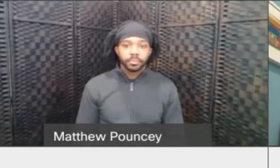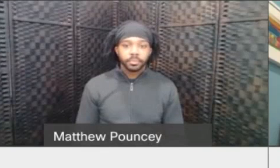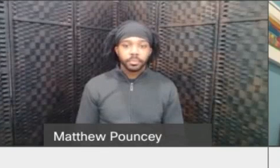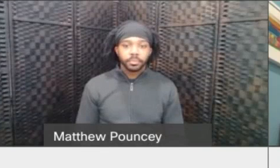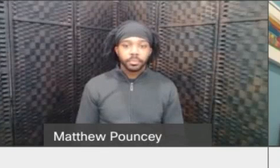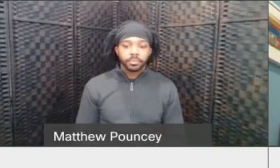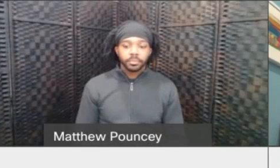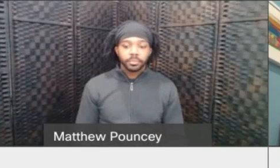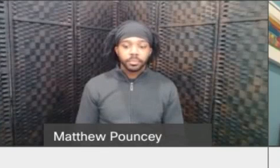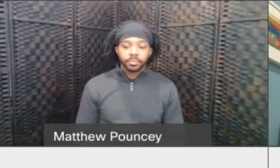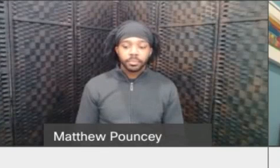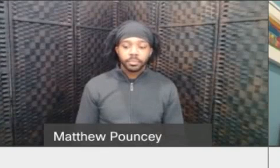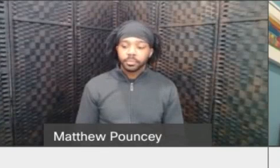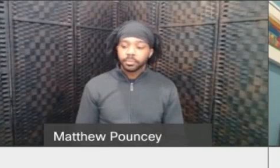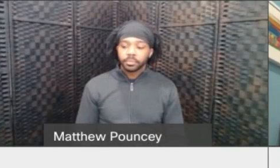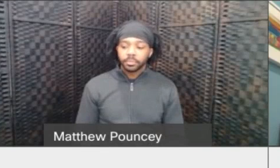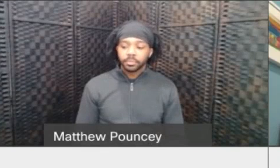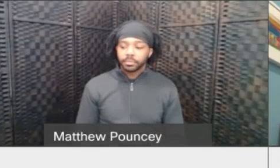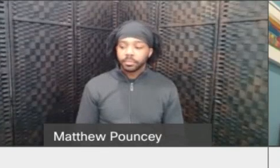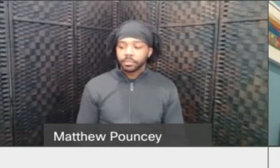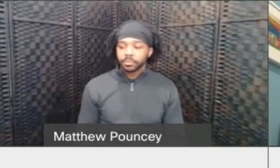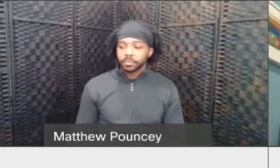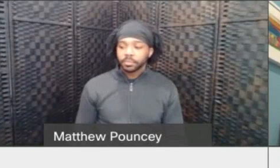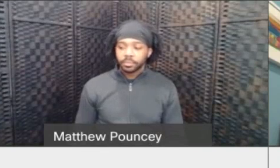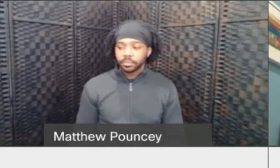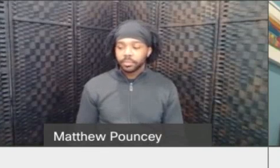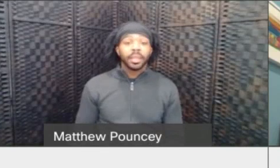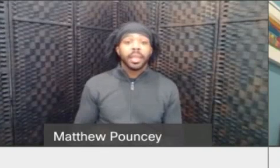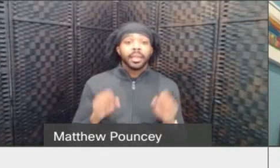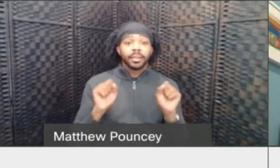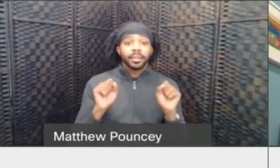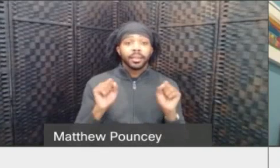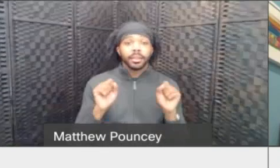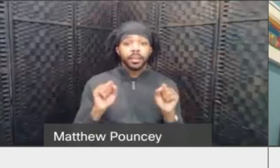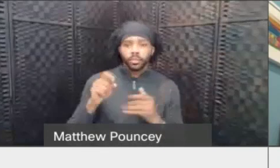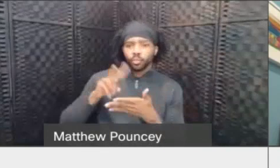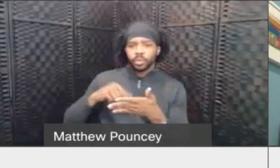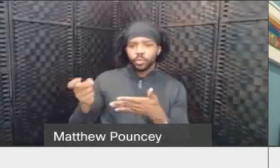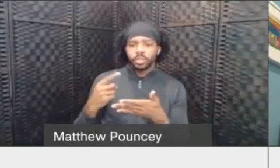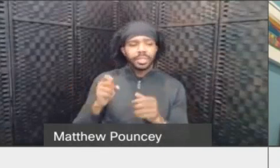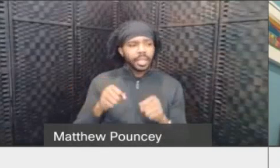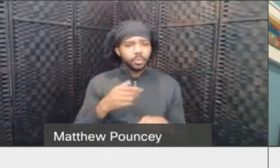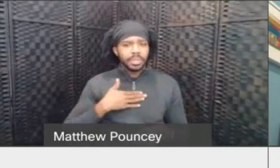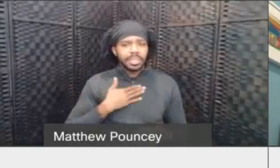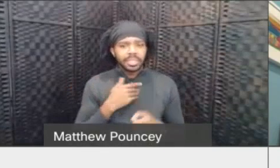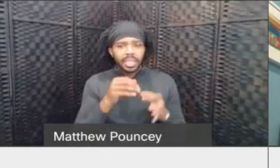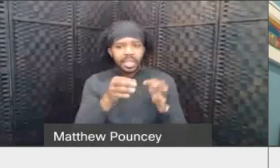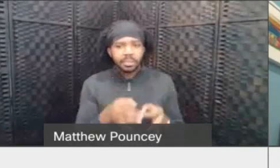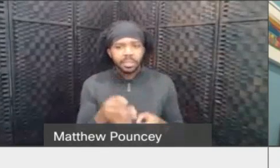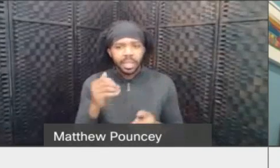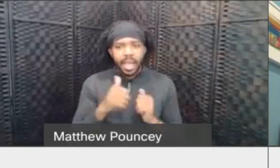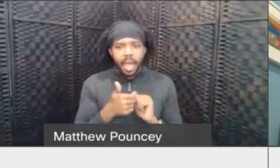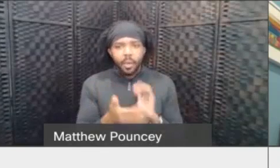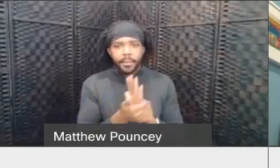Can you please explain how the Appendix K can be used for relaxing the staffing ratio as recruitment